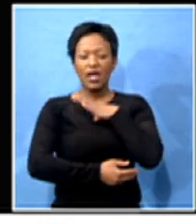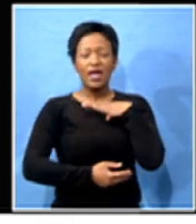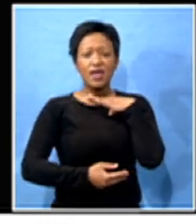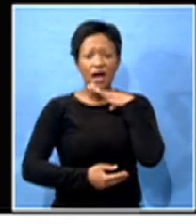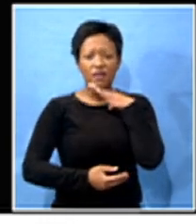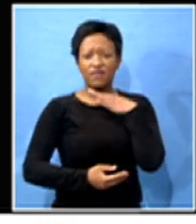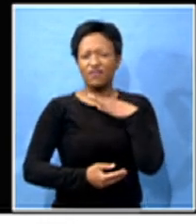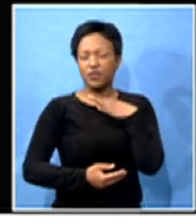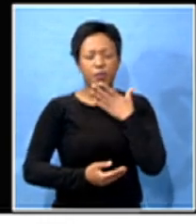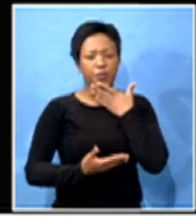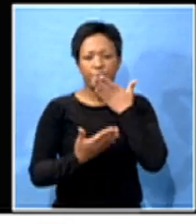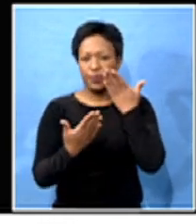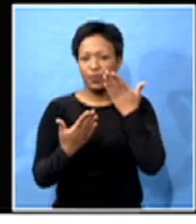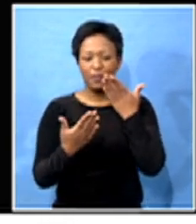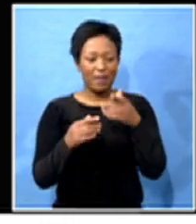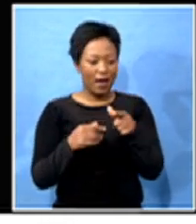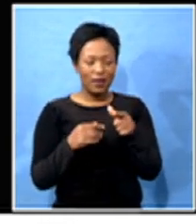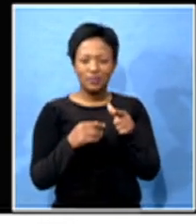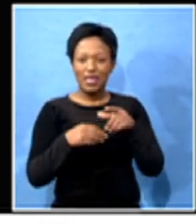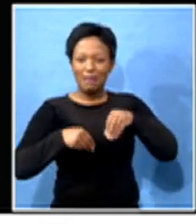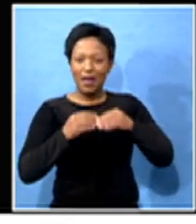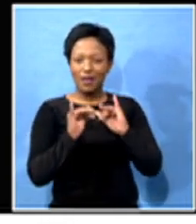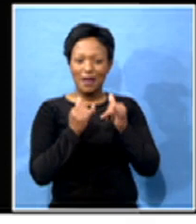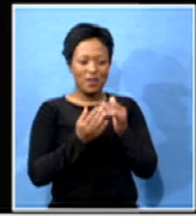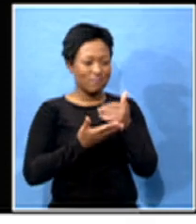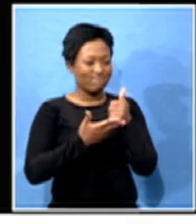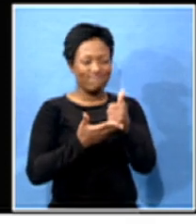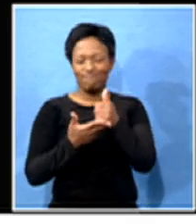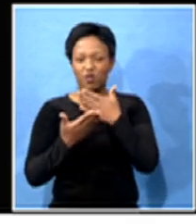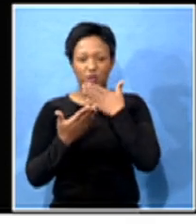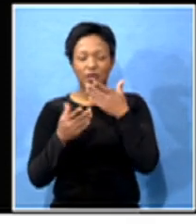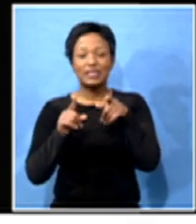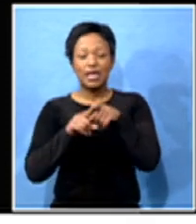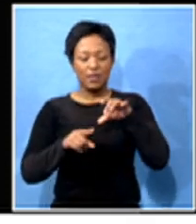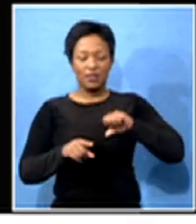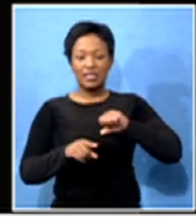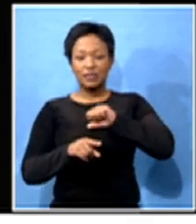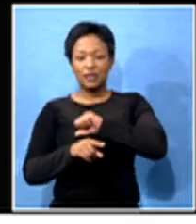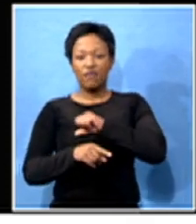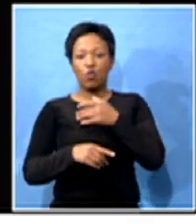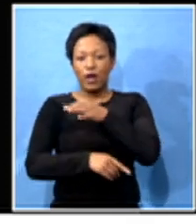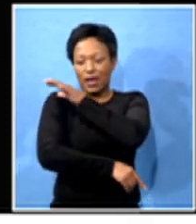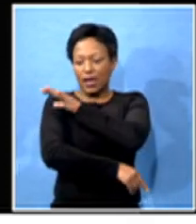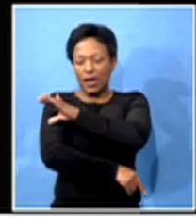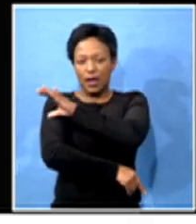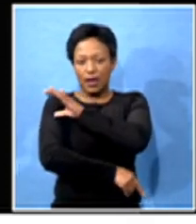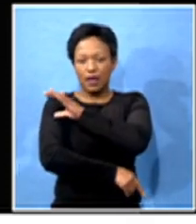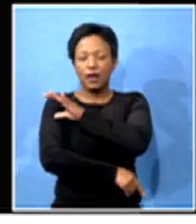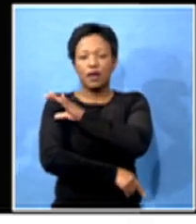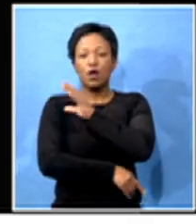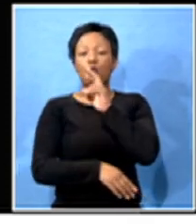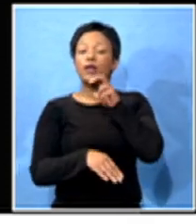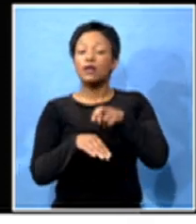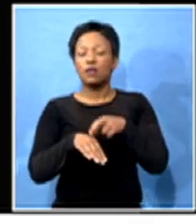resources, and the staff in the clinics also, we are short of